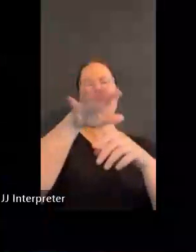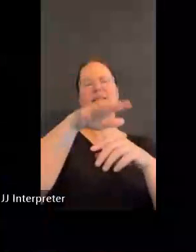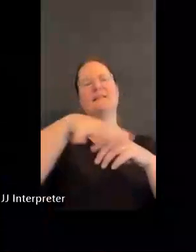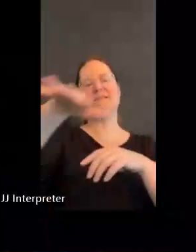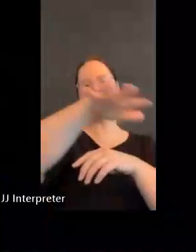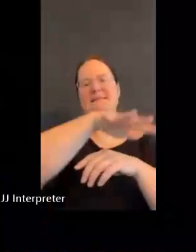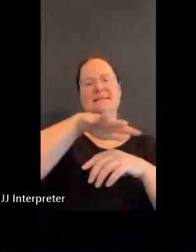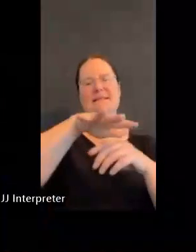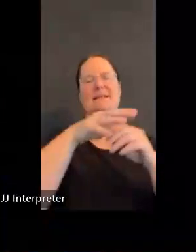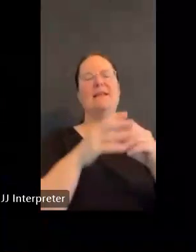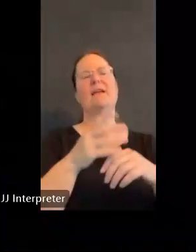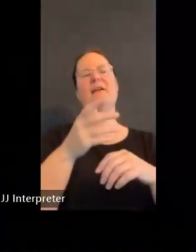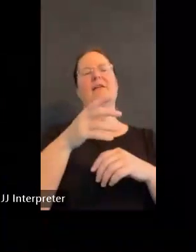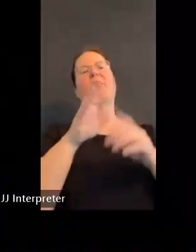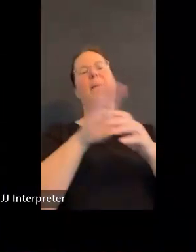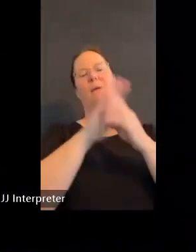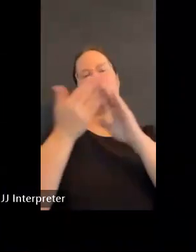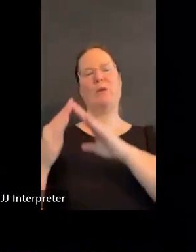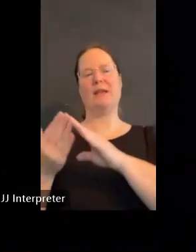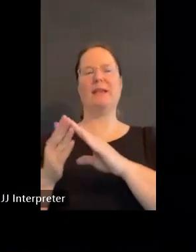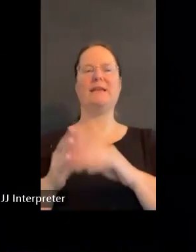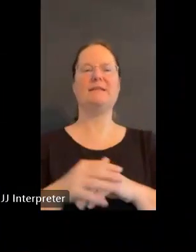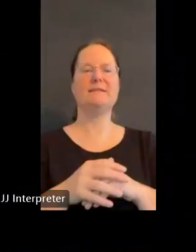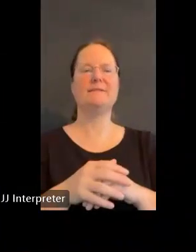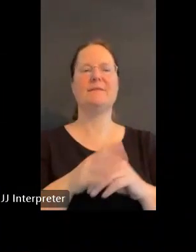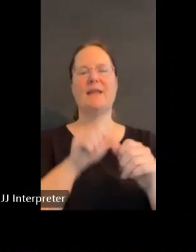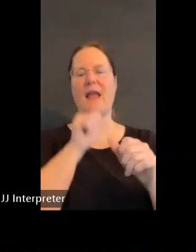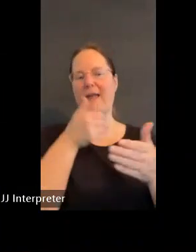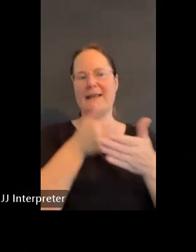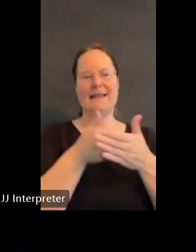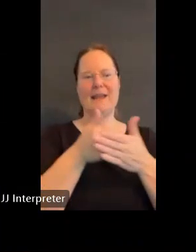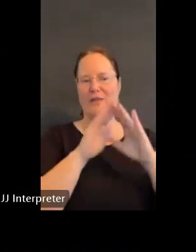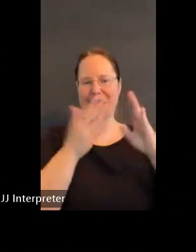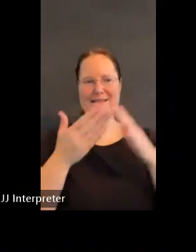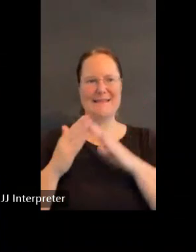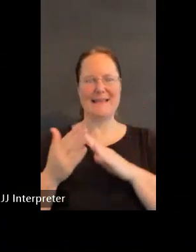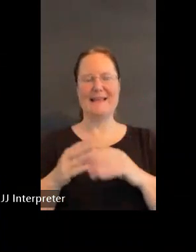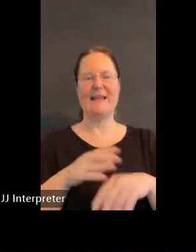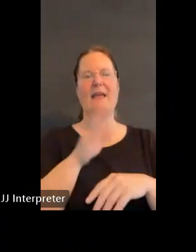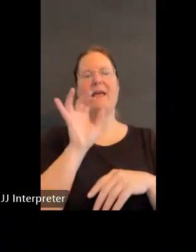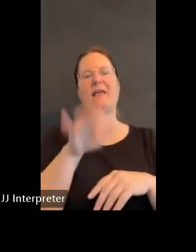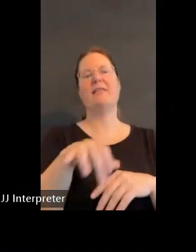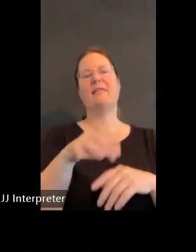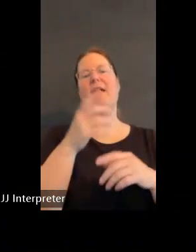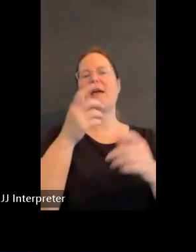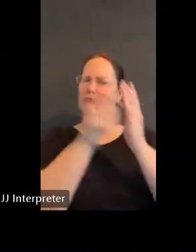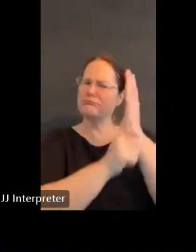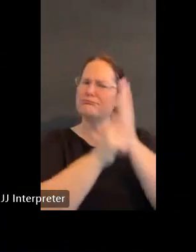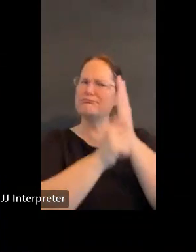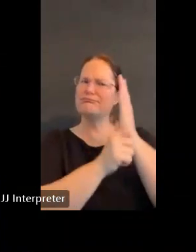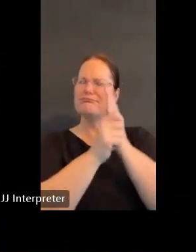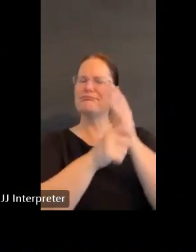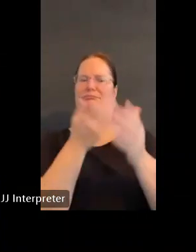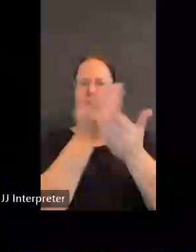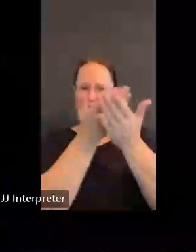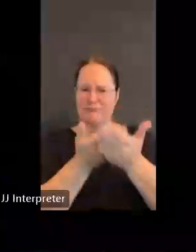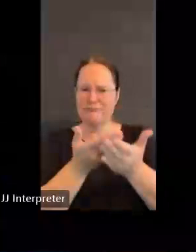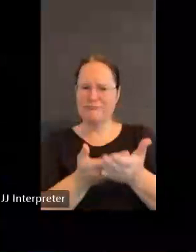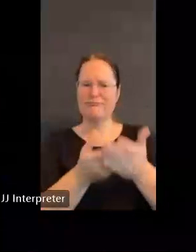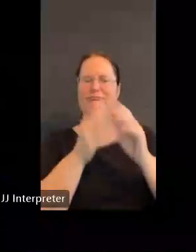as we get that scheduled out. If you're looking for written materials such as brochures and fact sheets, we can provide those. And then we have a program